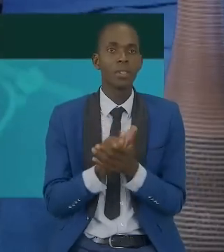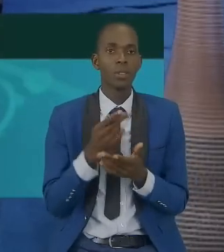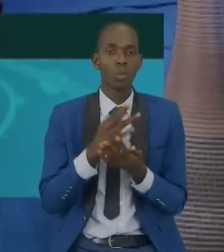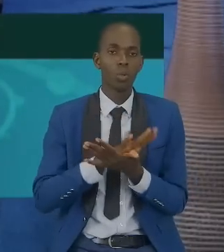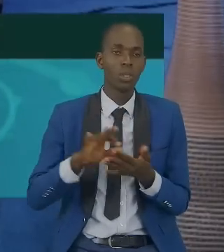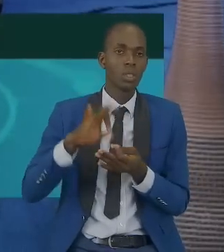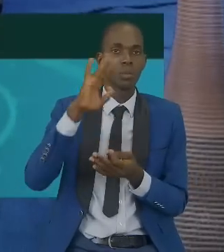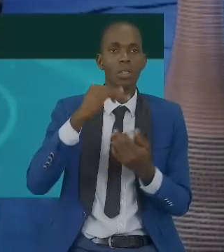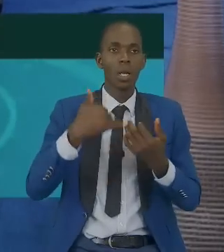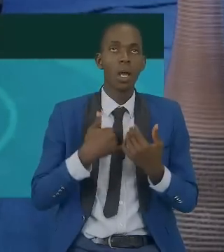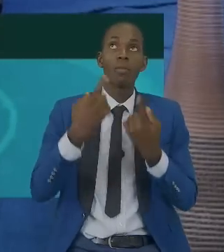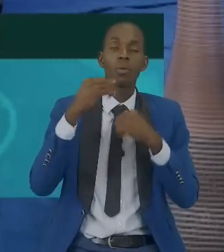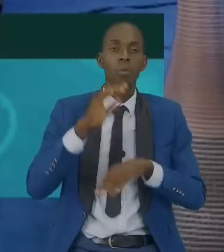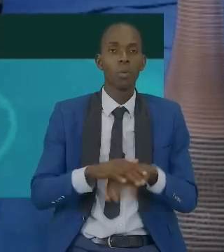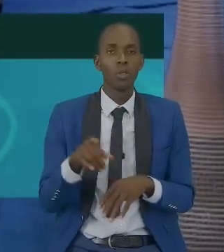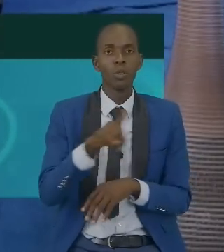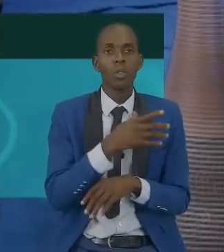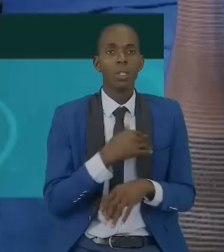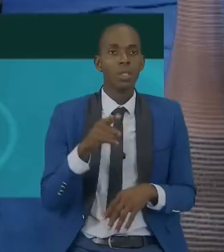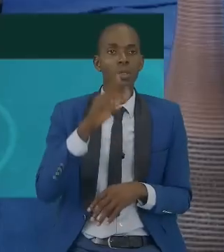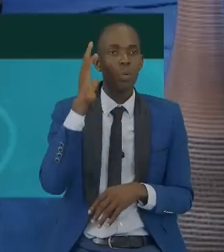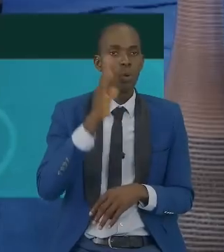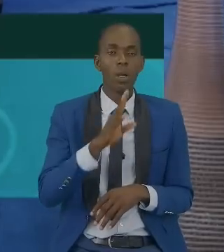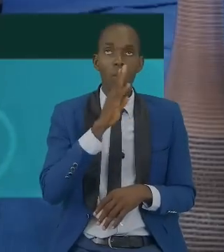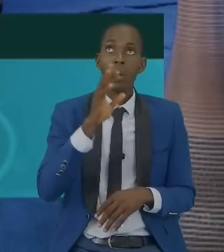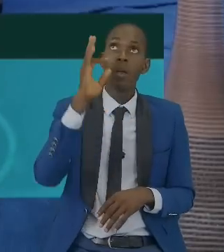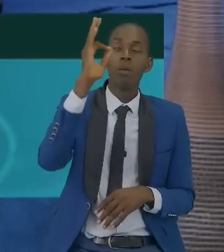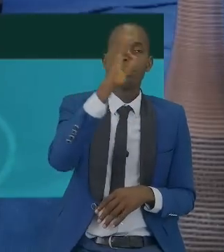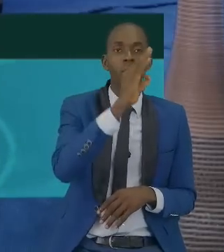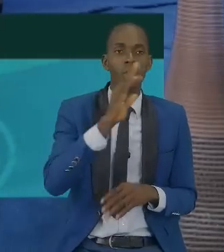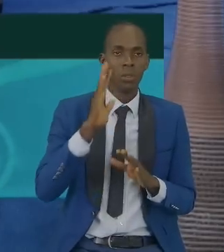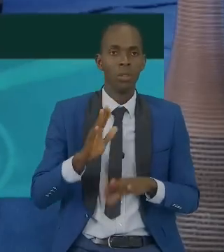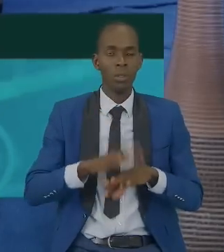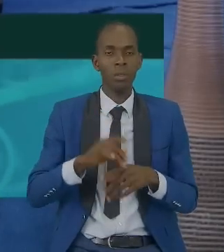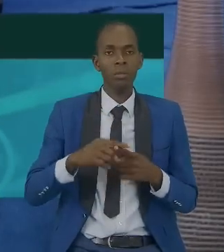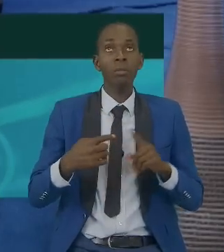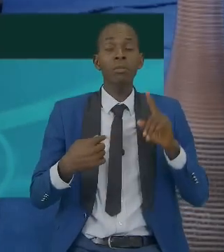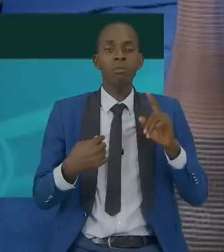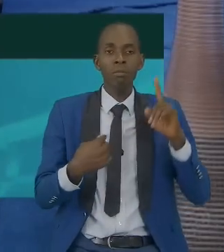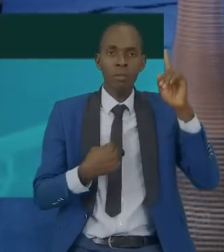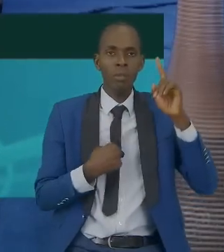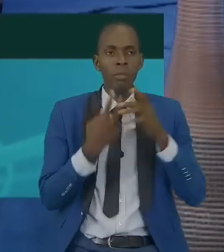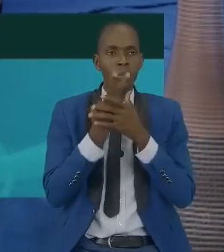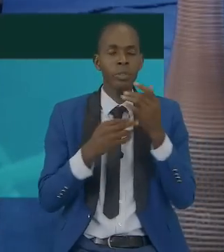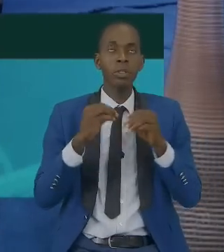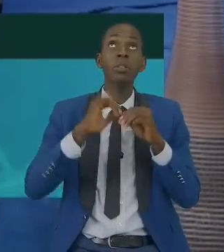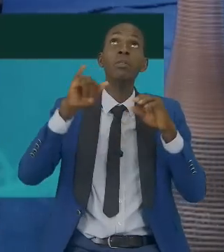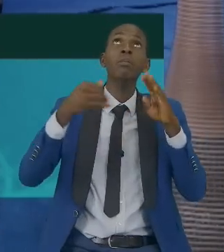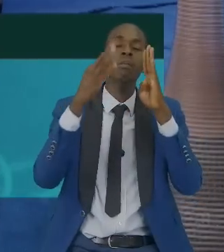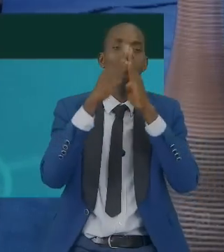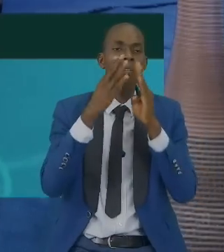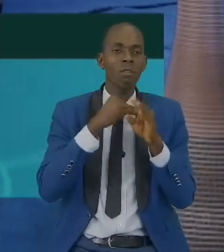come upon you, and ye shall be witnesses unto me, both in Jerusalem, and in all